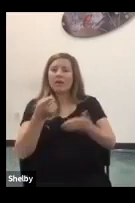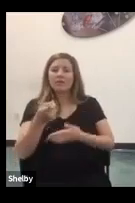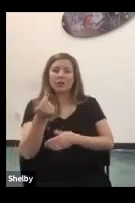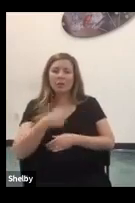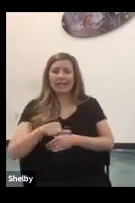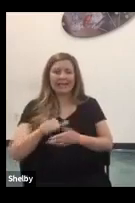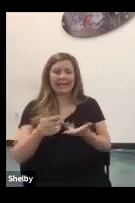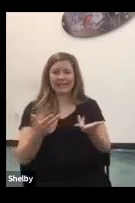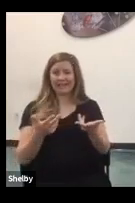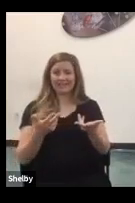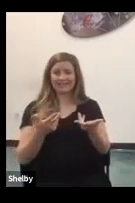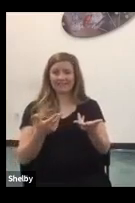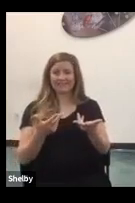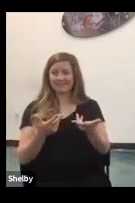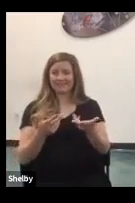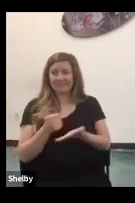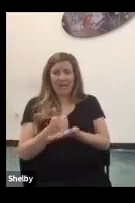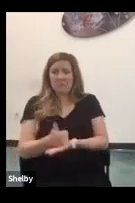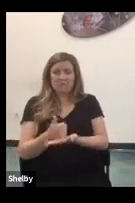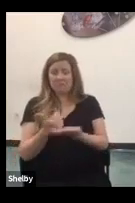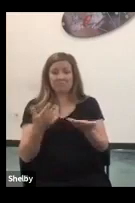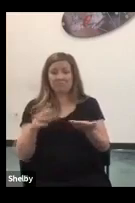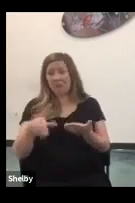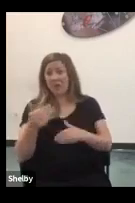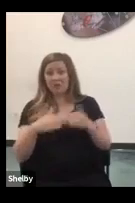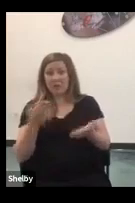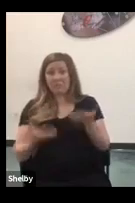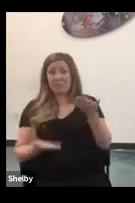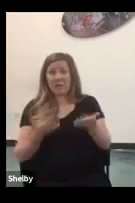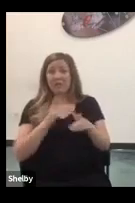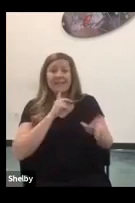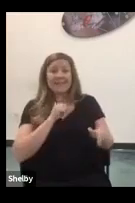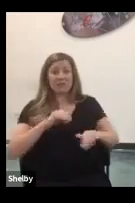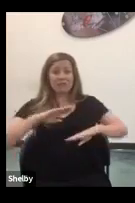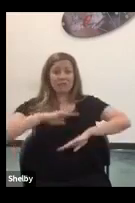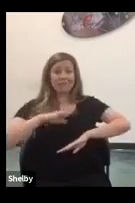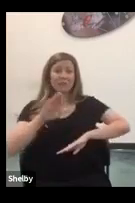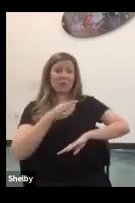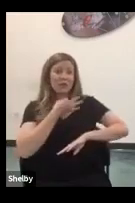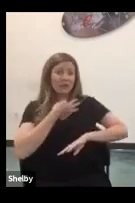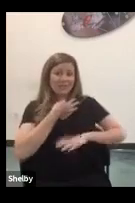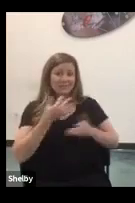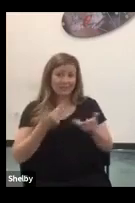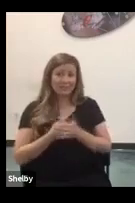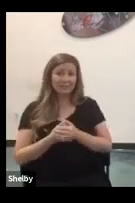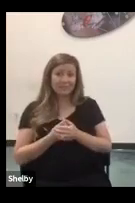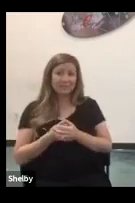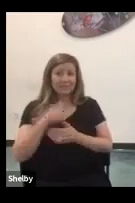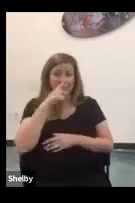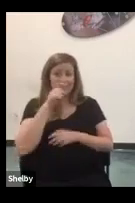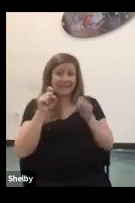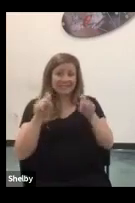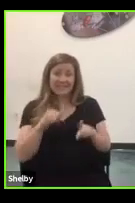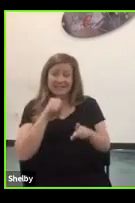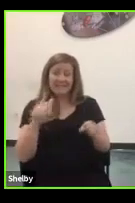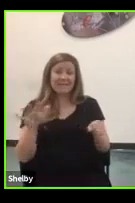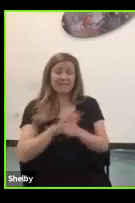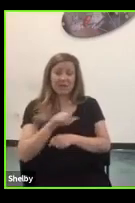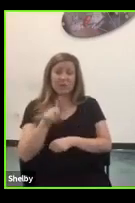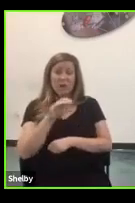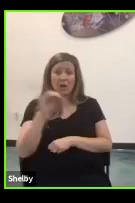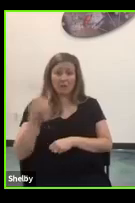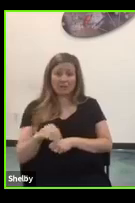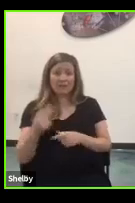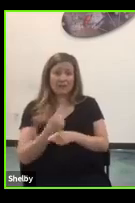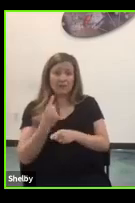clinical value other than to possibly answer a curiosity question. Because the test is not 100% accurate, it's not